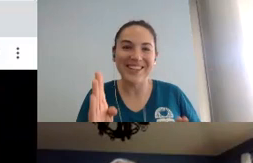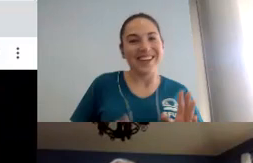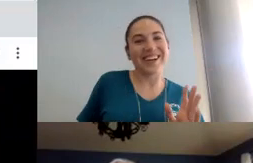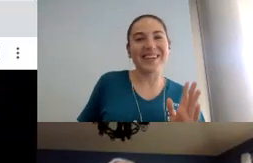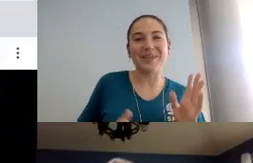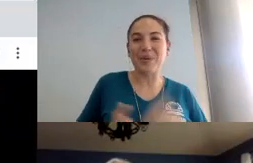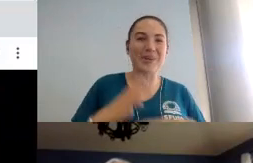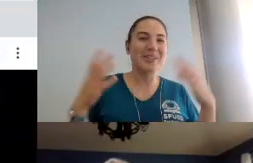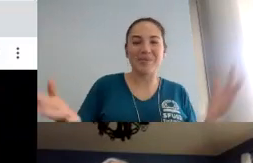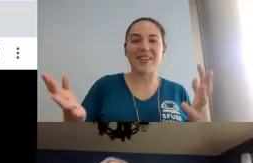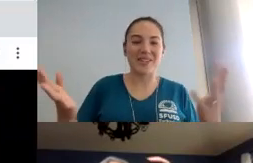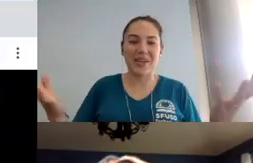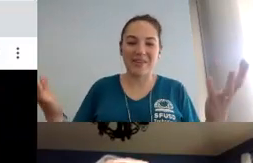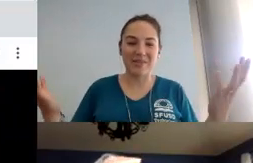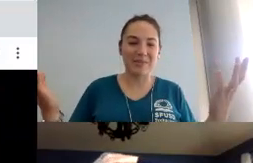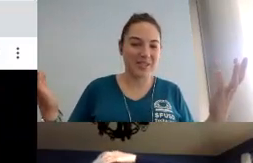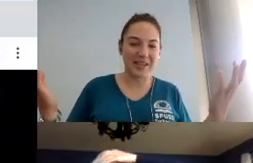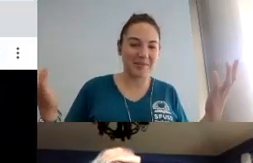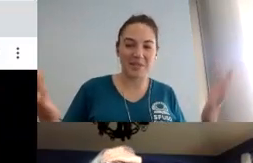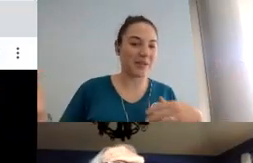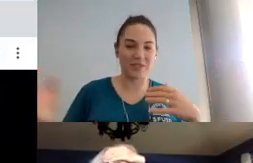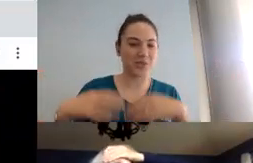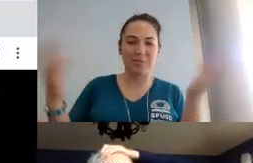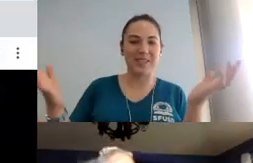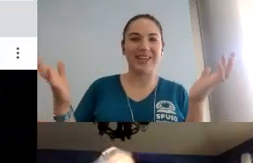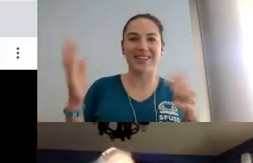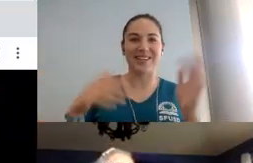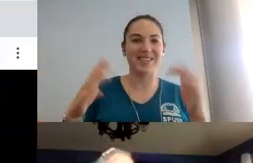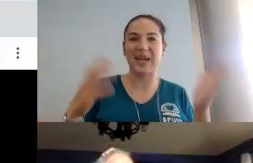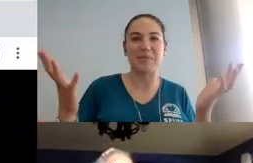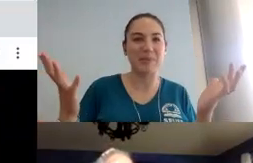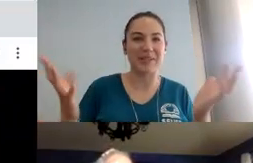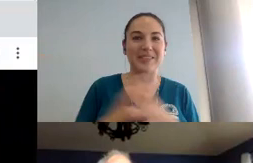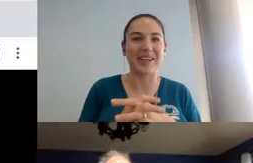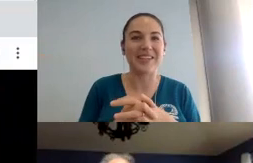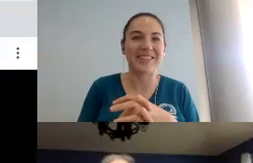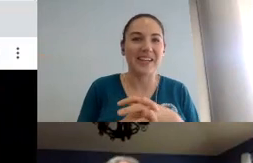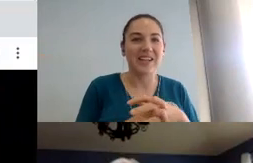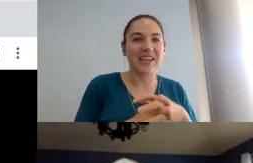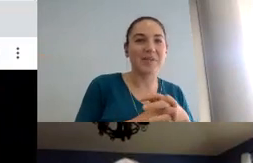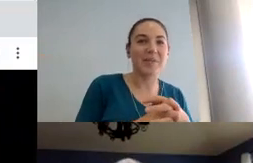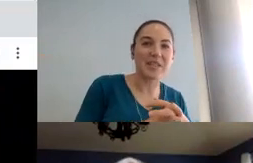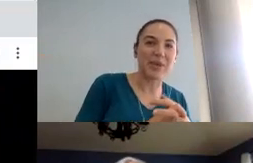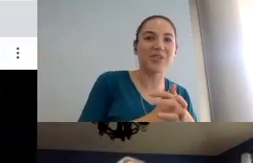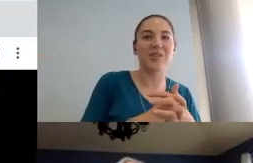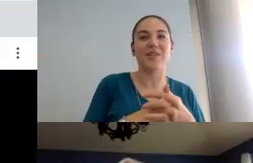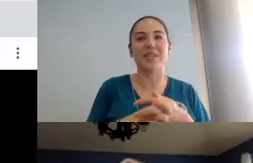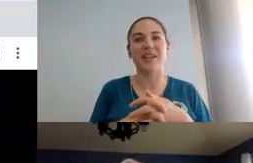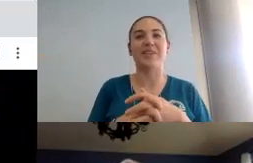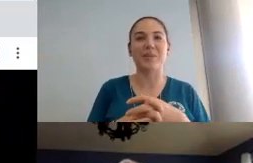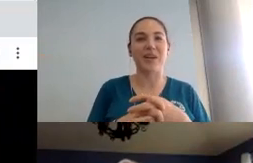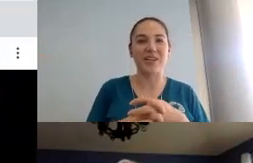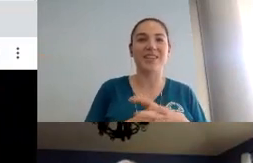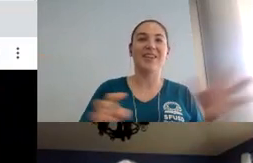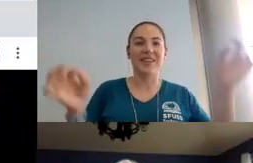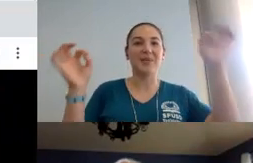easy one. But what are some things you could have them submit just besides like a typed paper, right? Someone says a picture of the